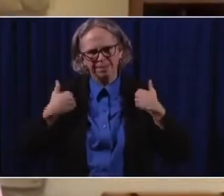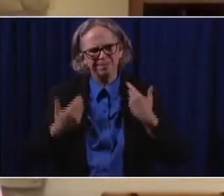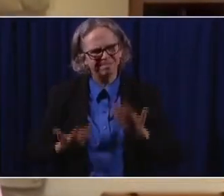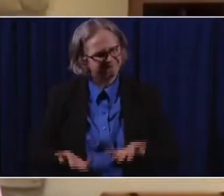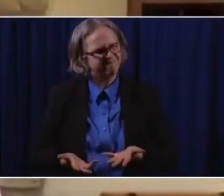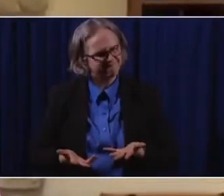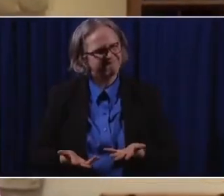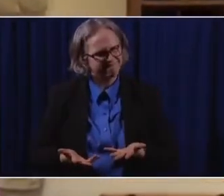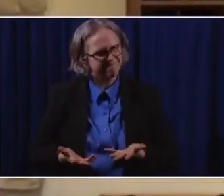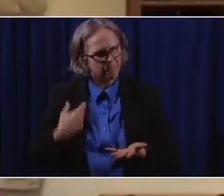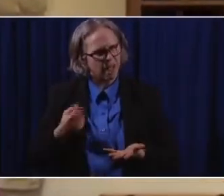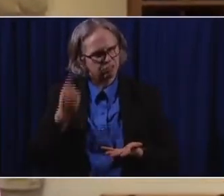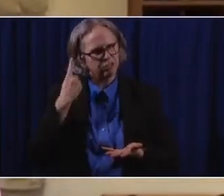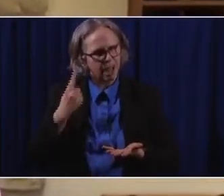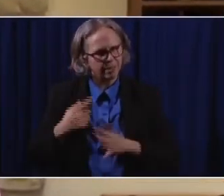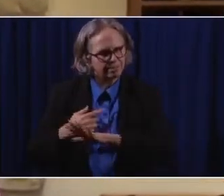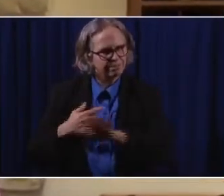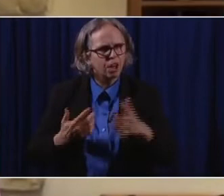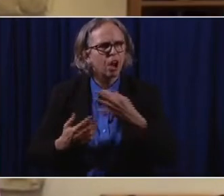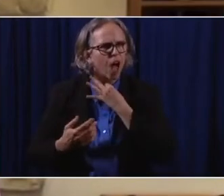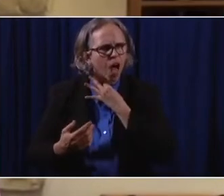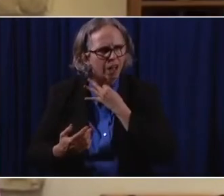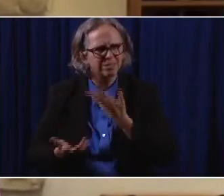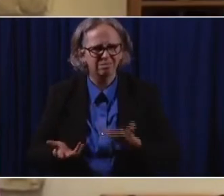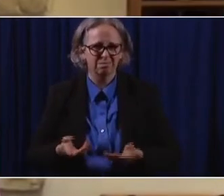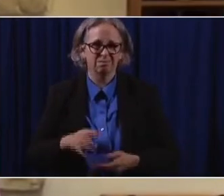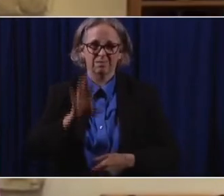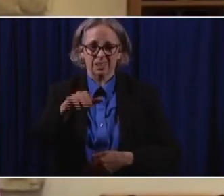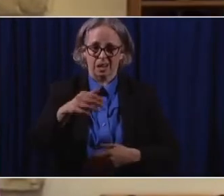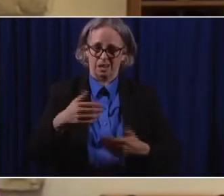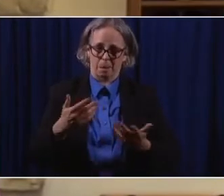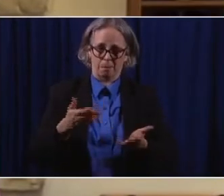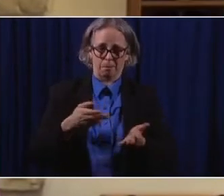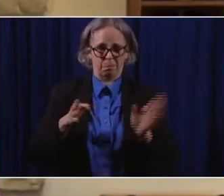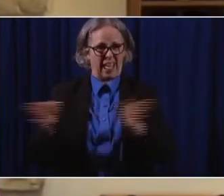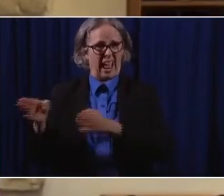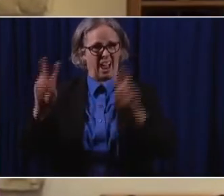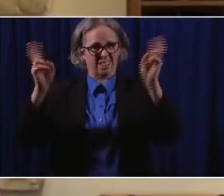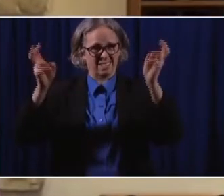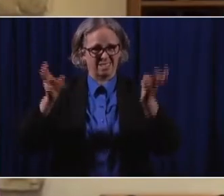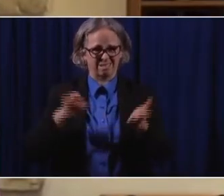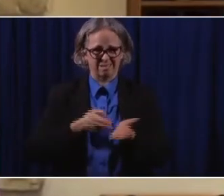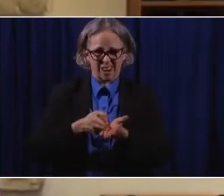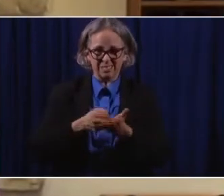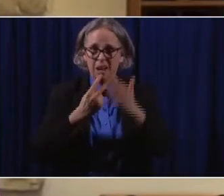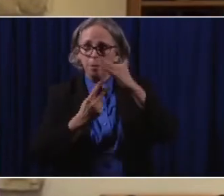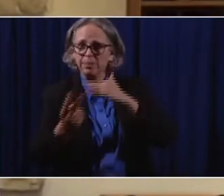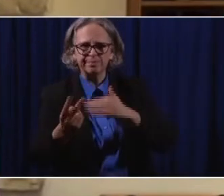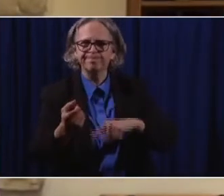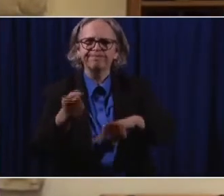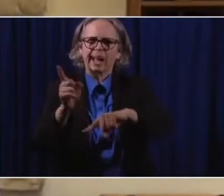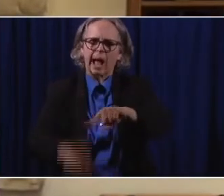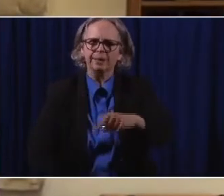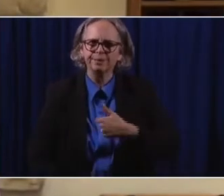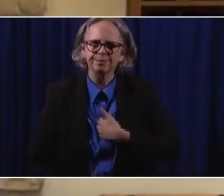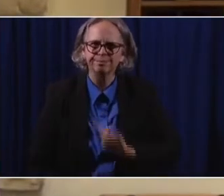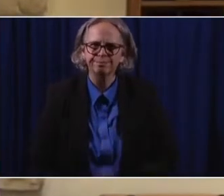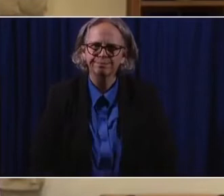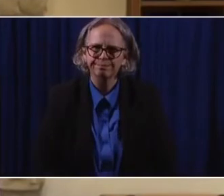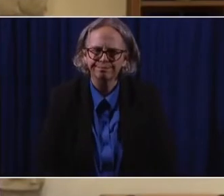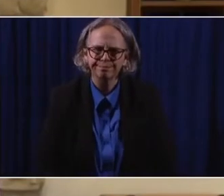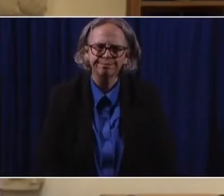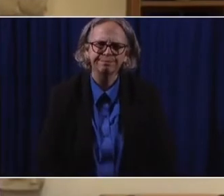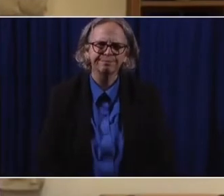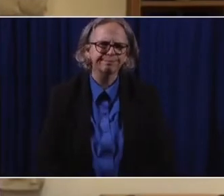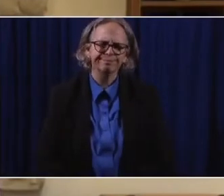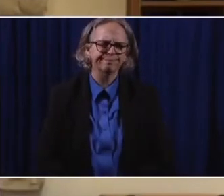ourselves. The truth is that no one can answer these questions with great certainty. What we